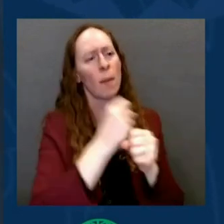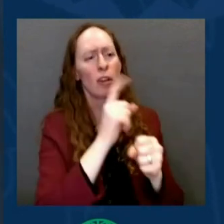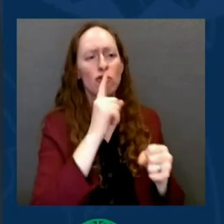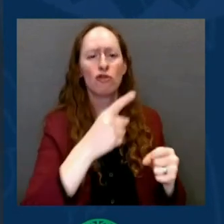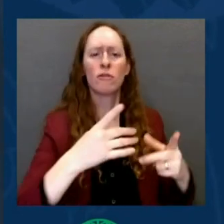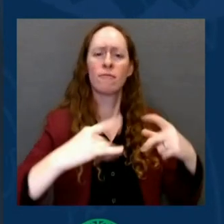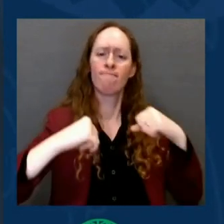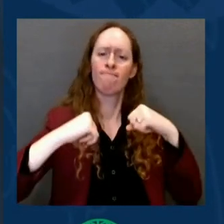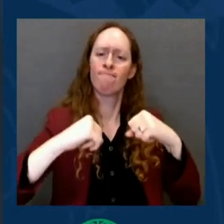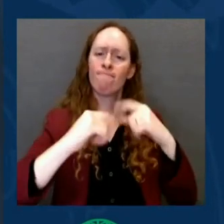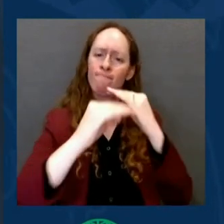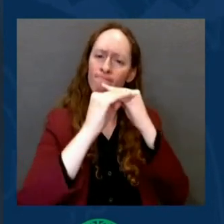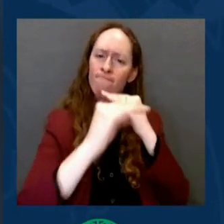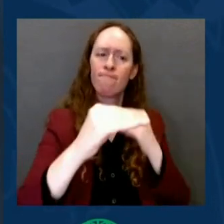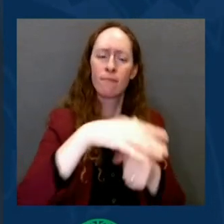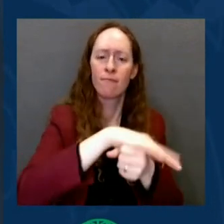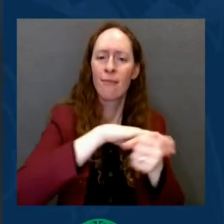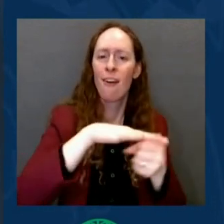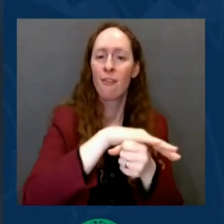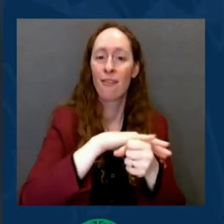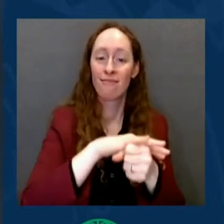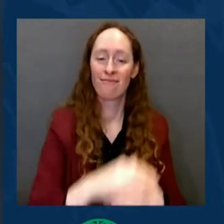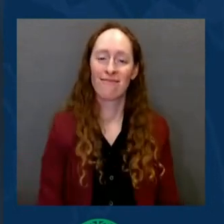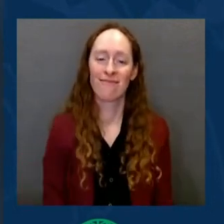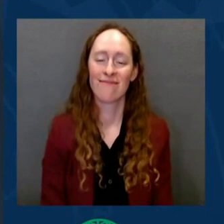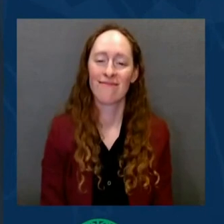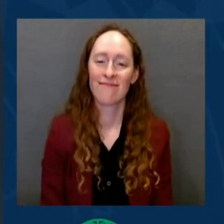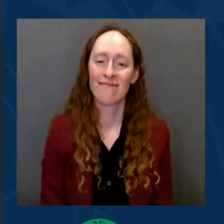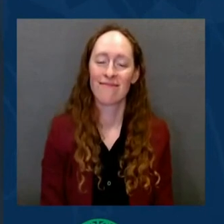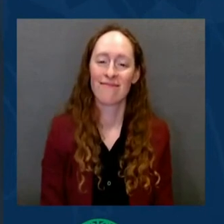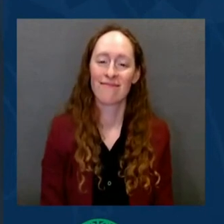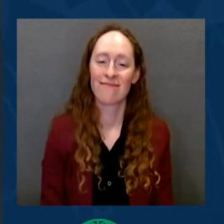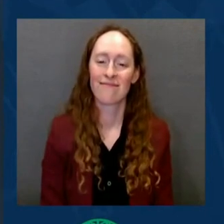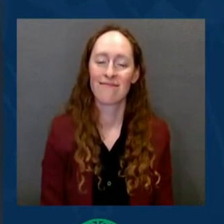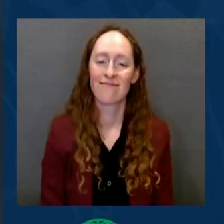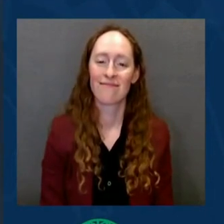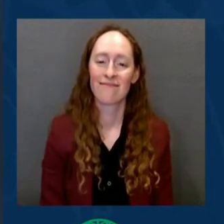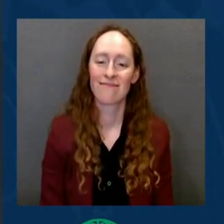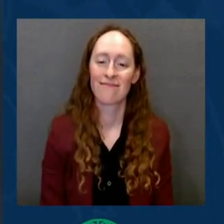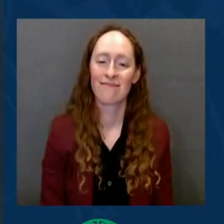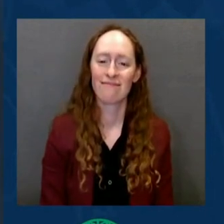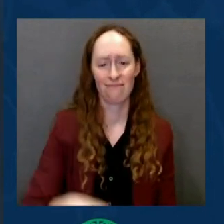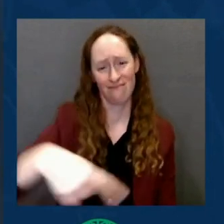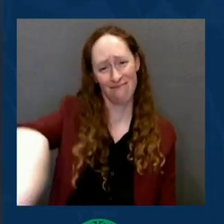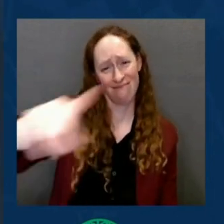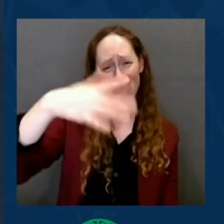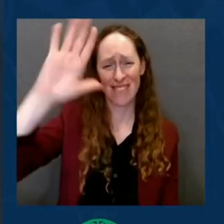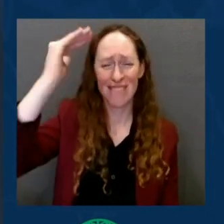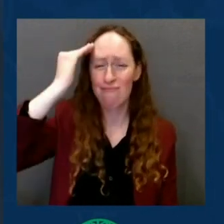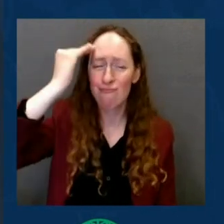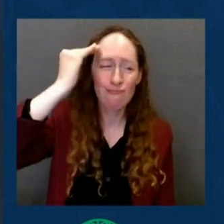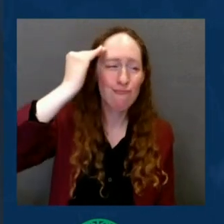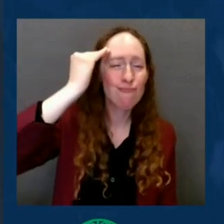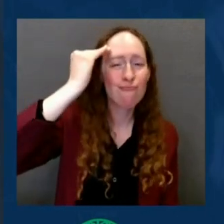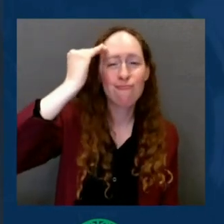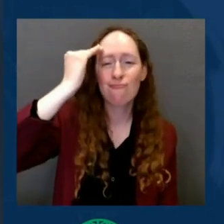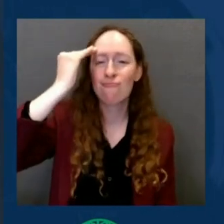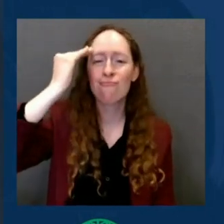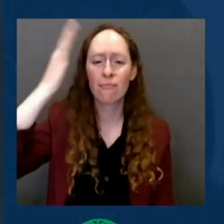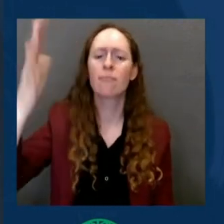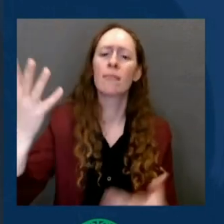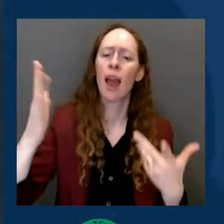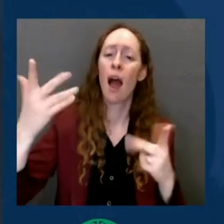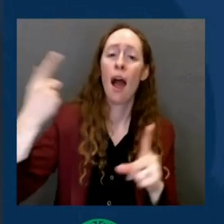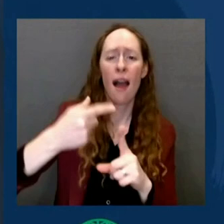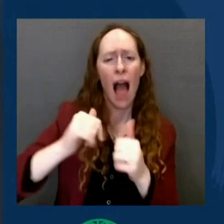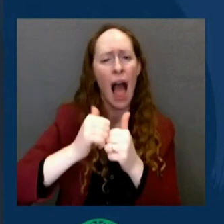understands, the real measure of success is not in announcements, but it's in the follow-through. That's